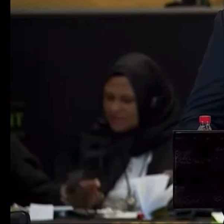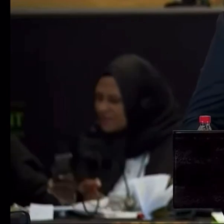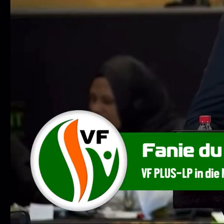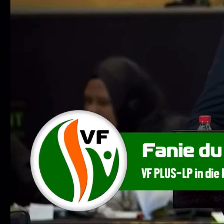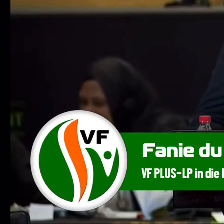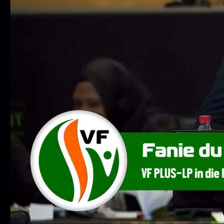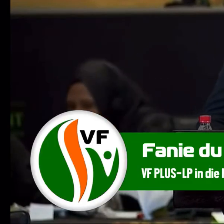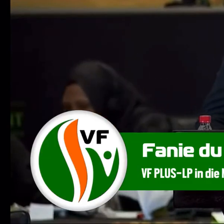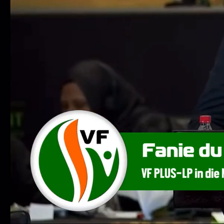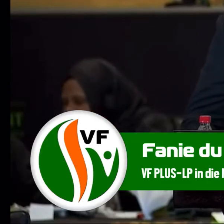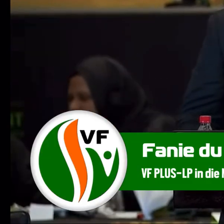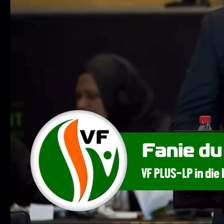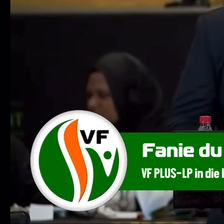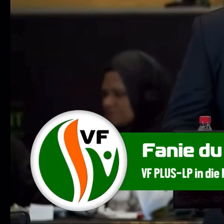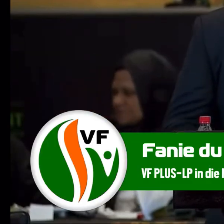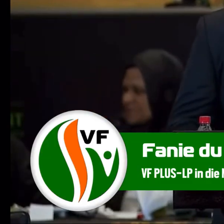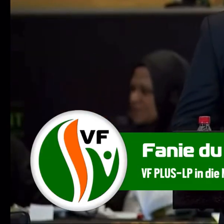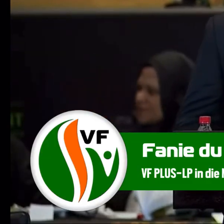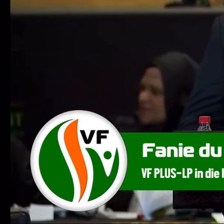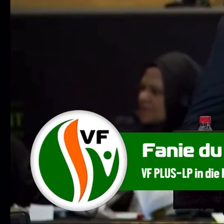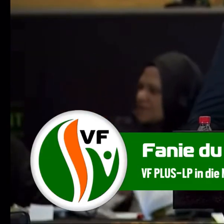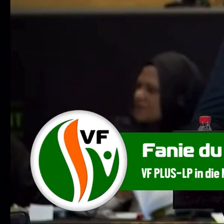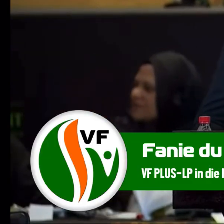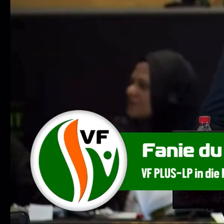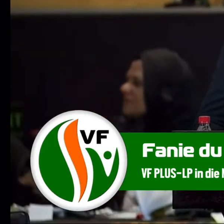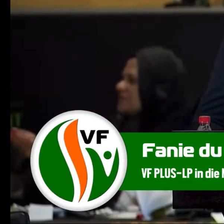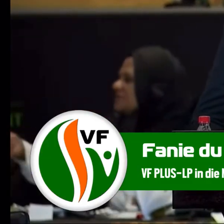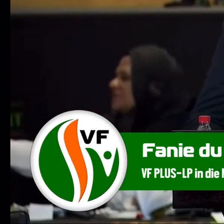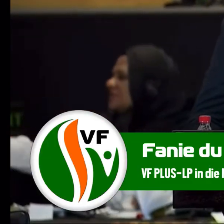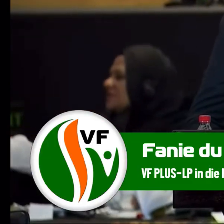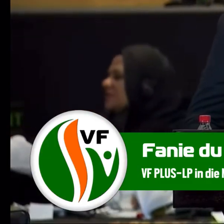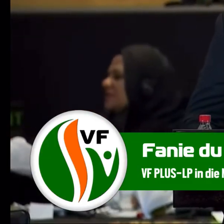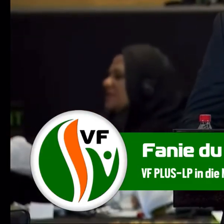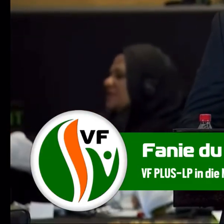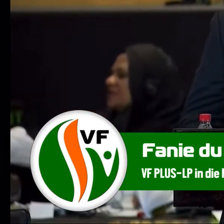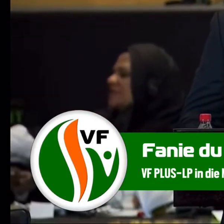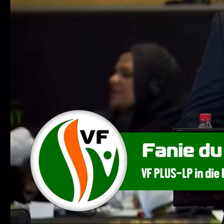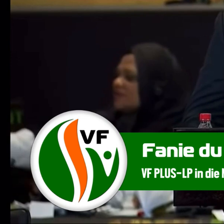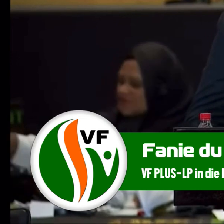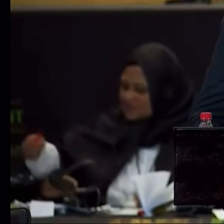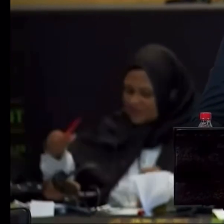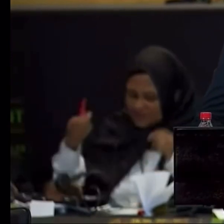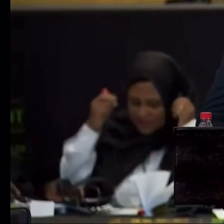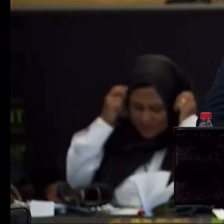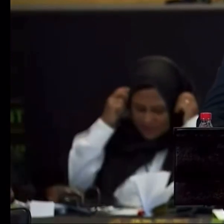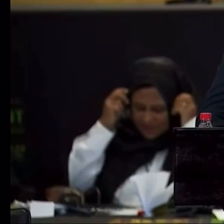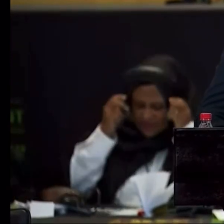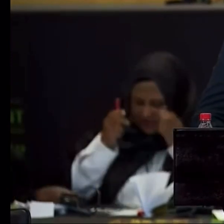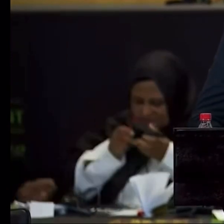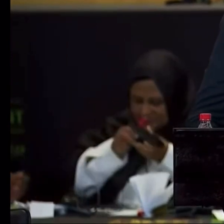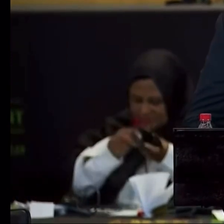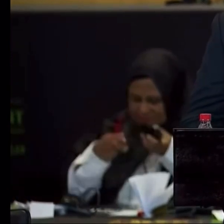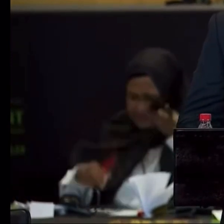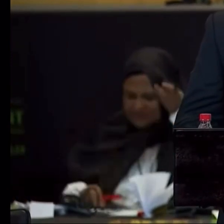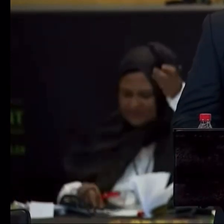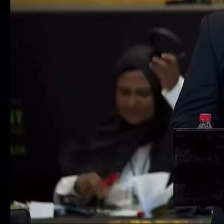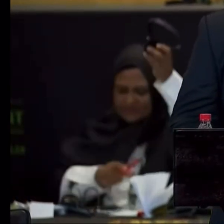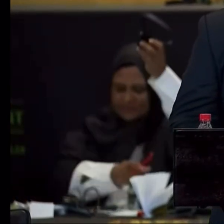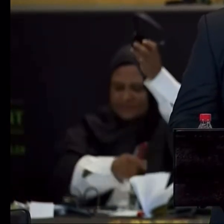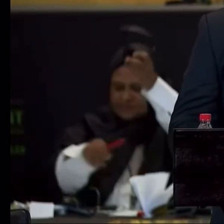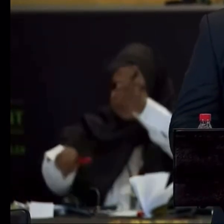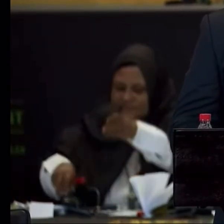Achbare voorzitter, staatsrede 2023, oninspirerend, repeterend en die respek met